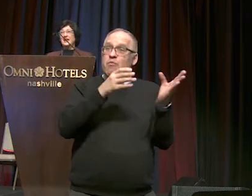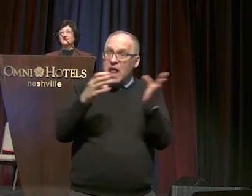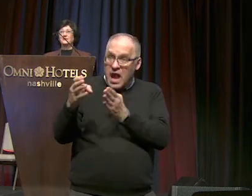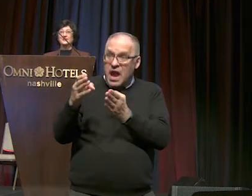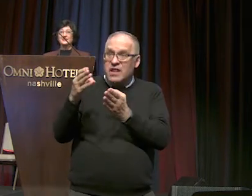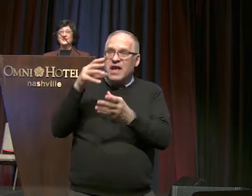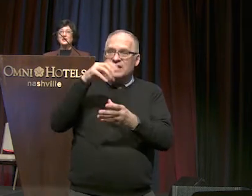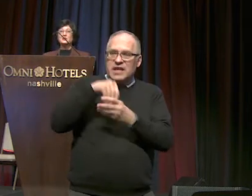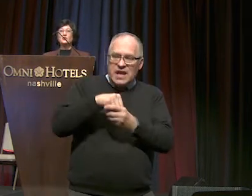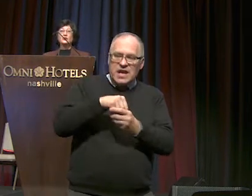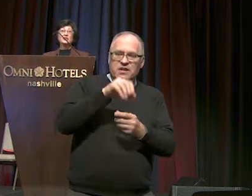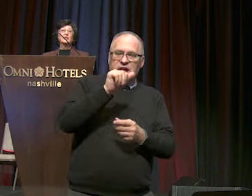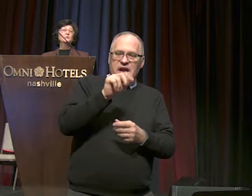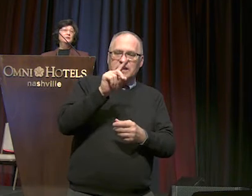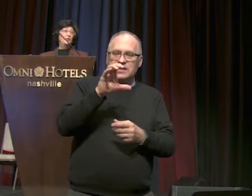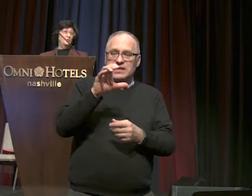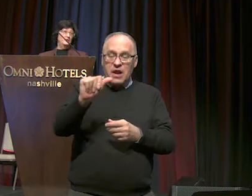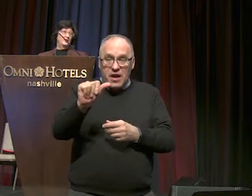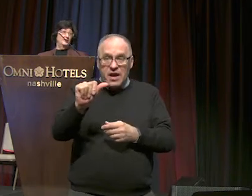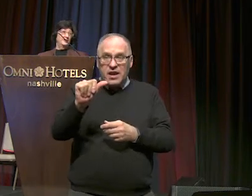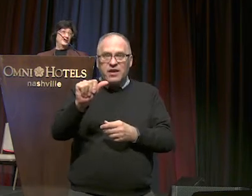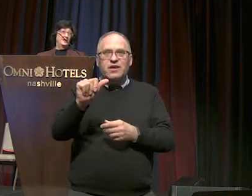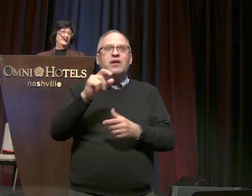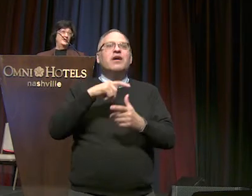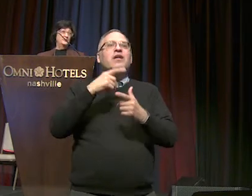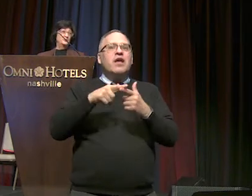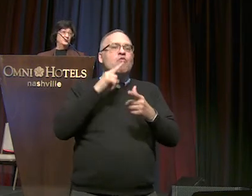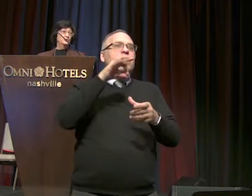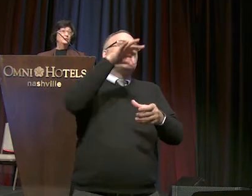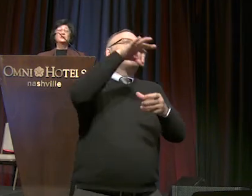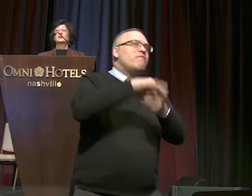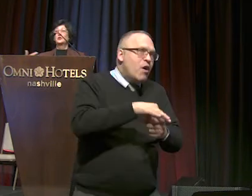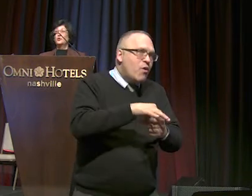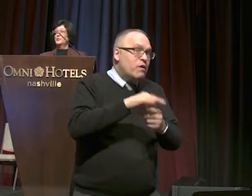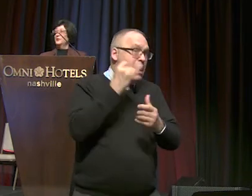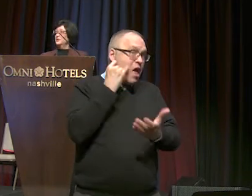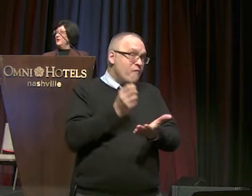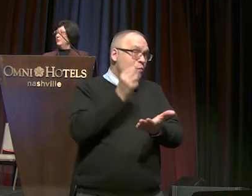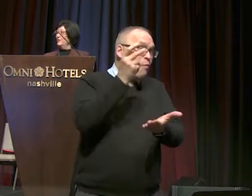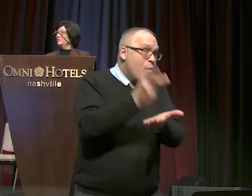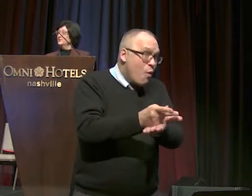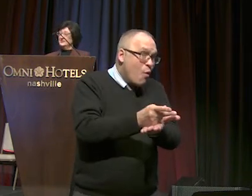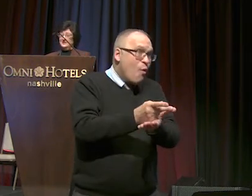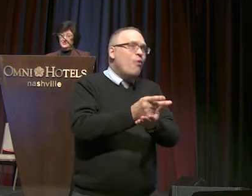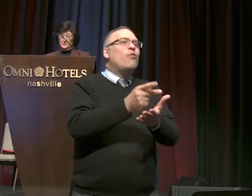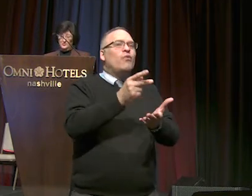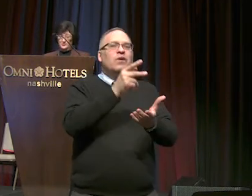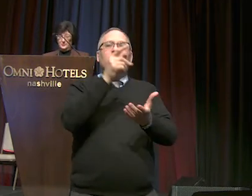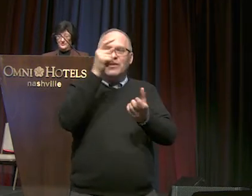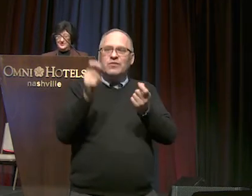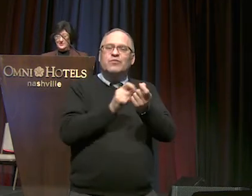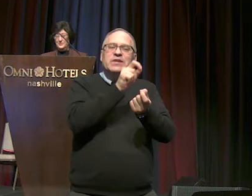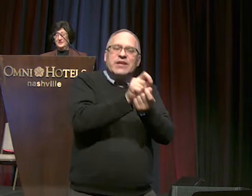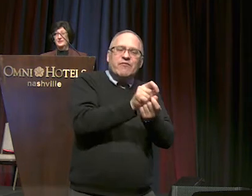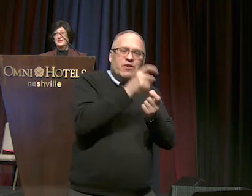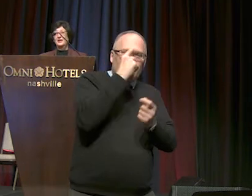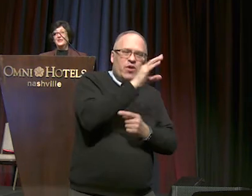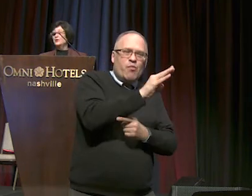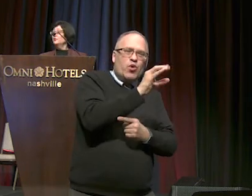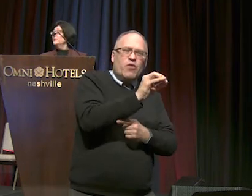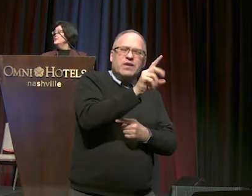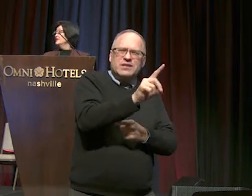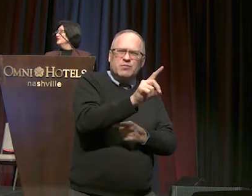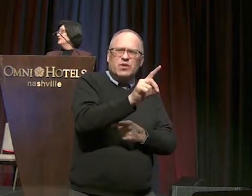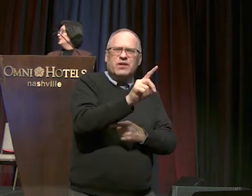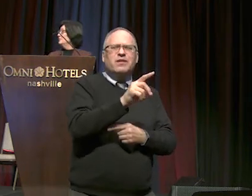Christian Advocate so that it can be voted on, and then if approved, incorporated by reference into the Book of Discipline. That